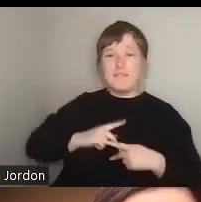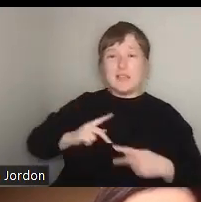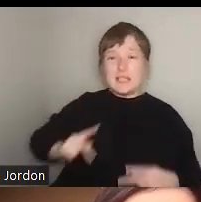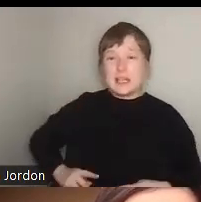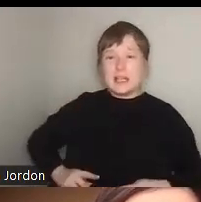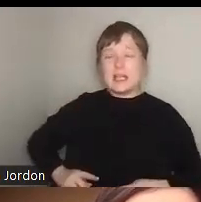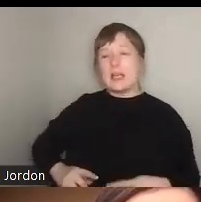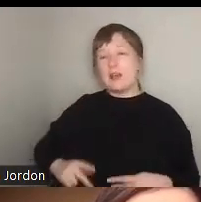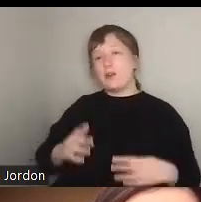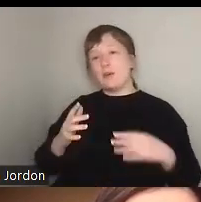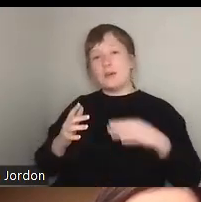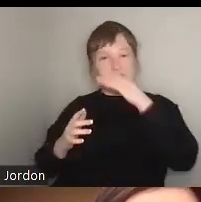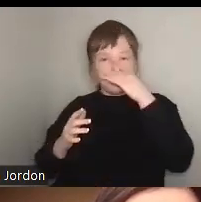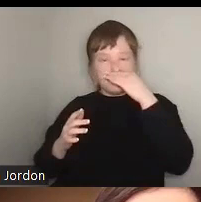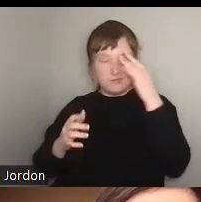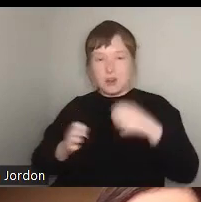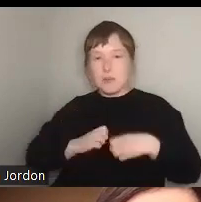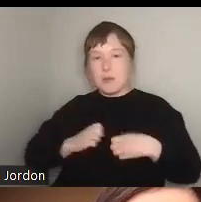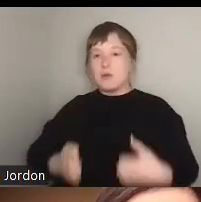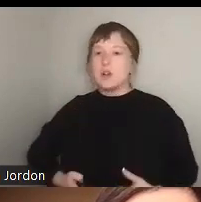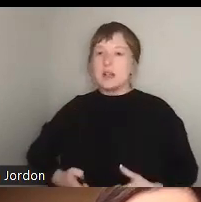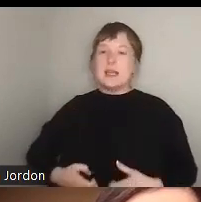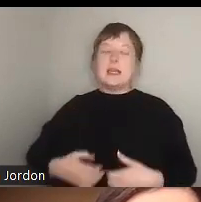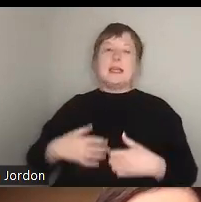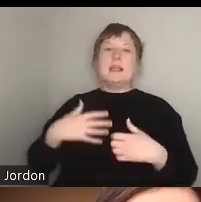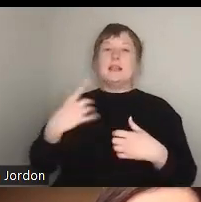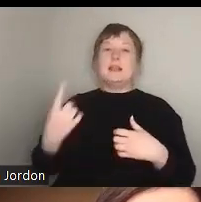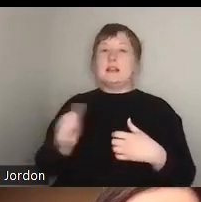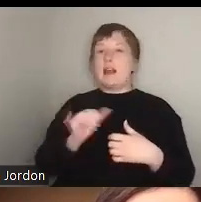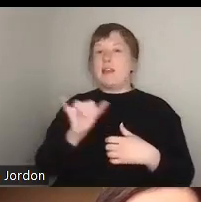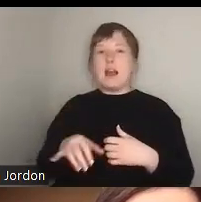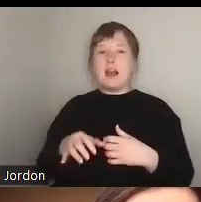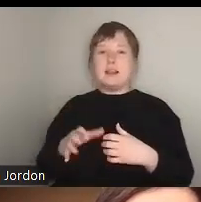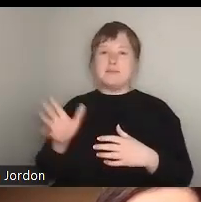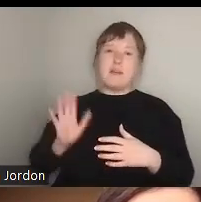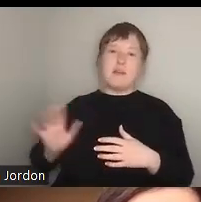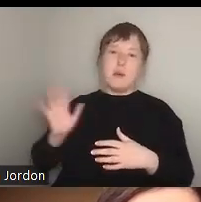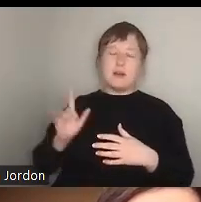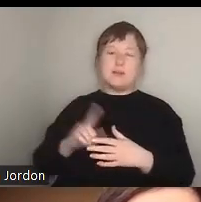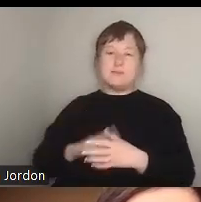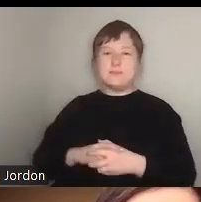physically or emotionally, things like that in the past.